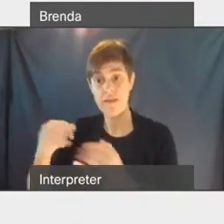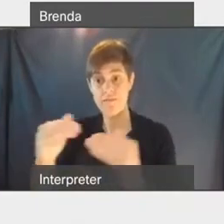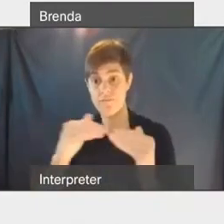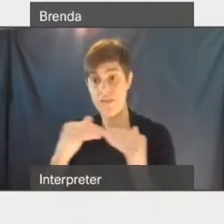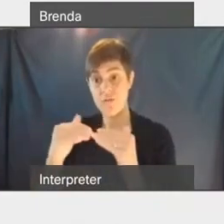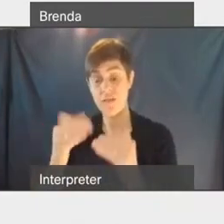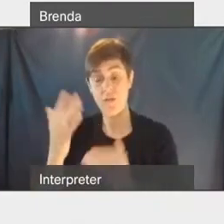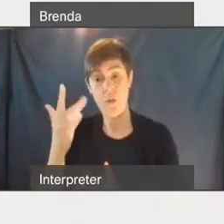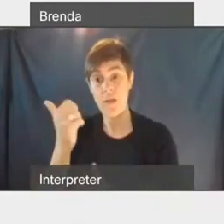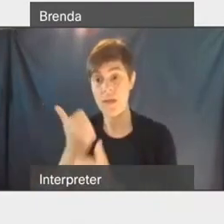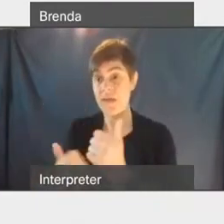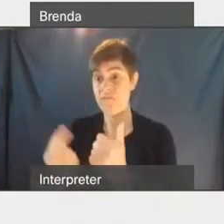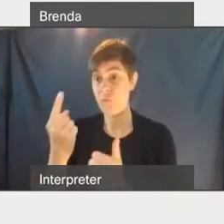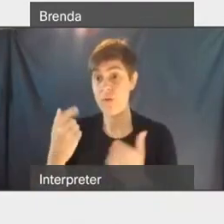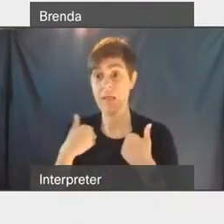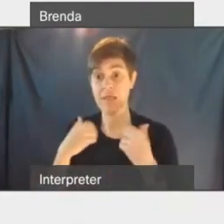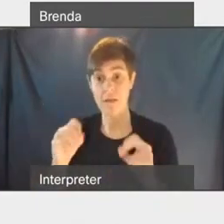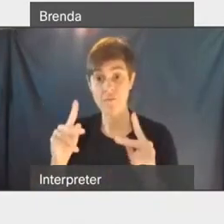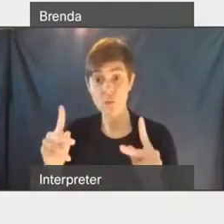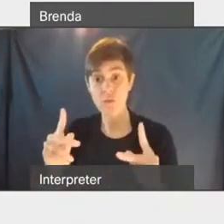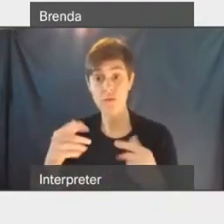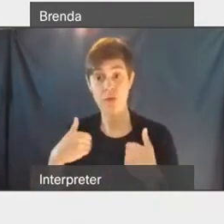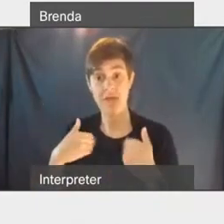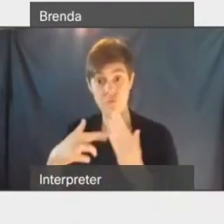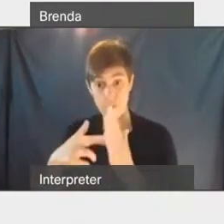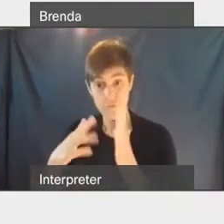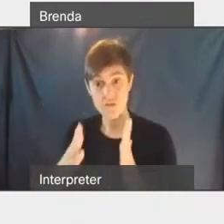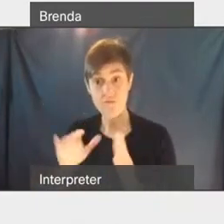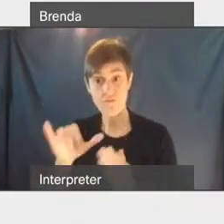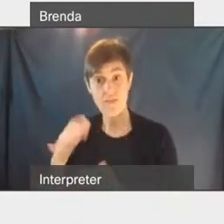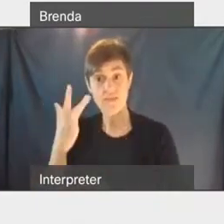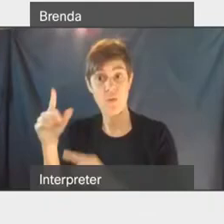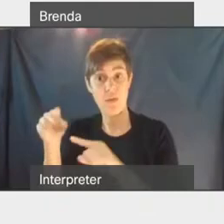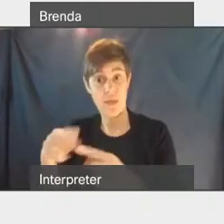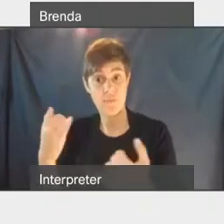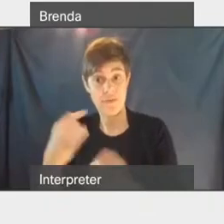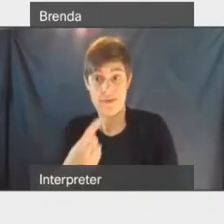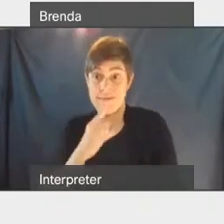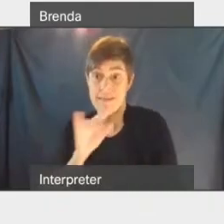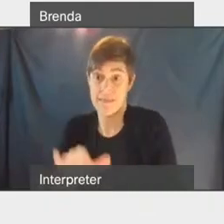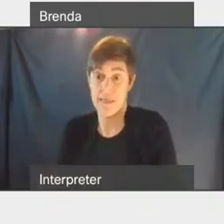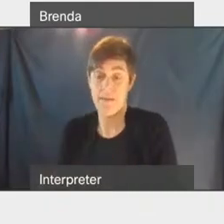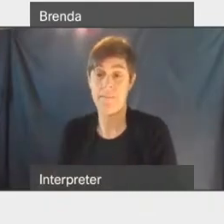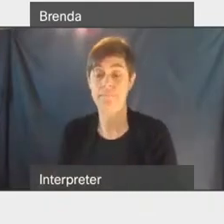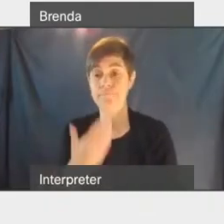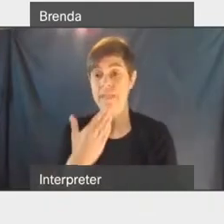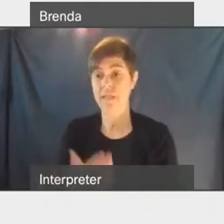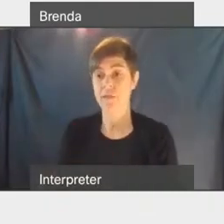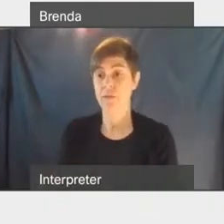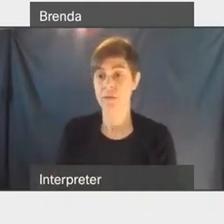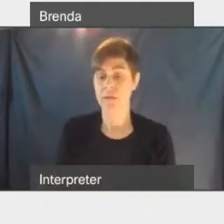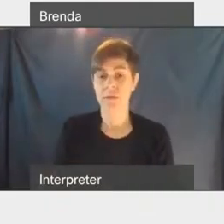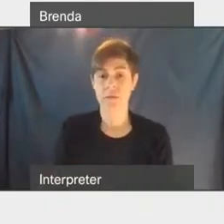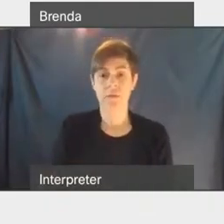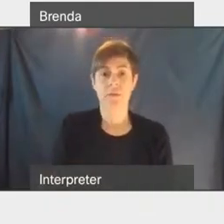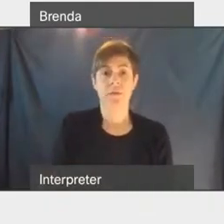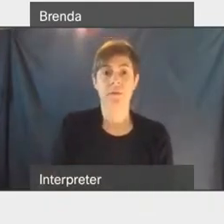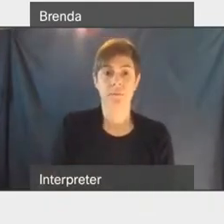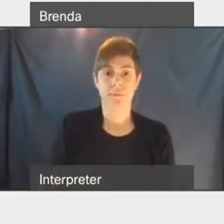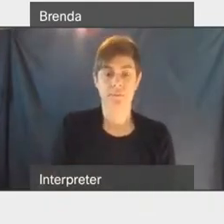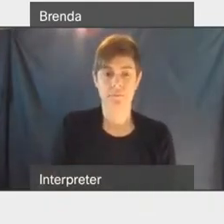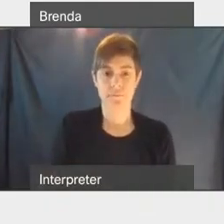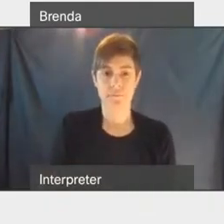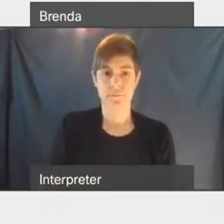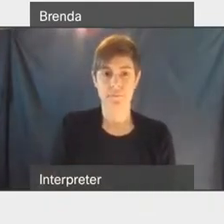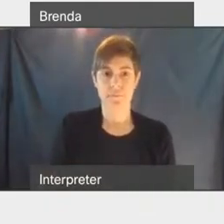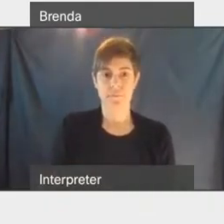the opportunity to be represented. That's why I came today to say that. Thank you. Sir, may I get your